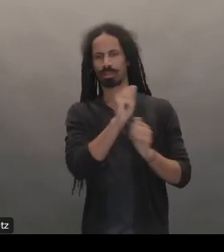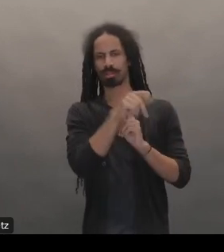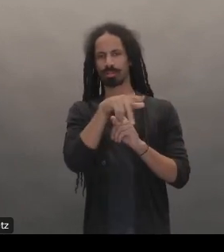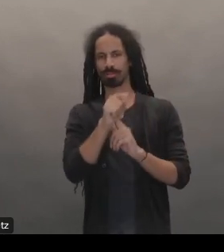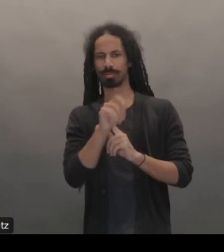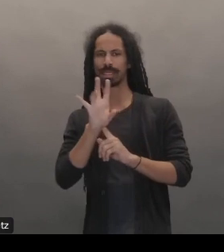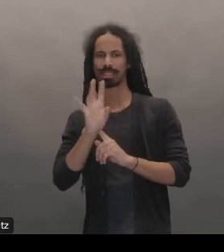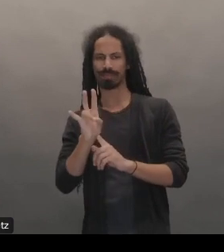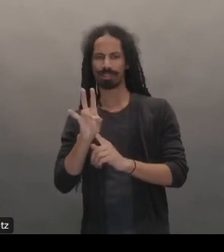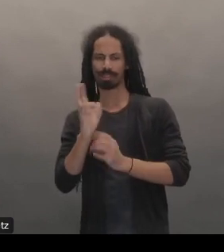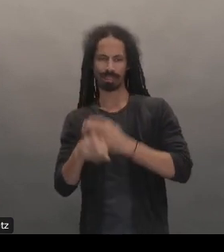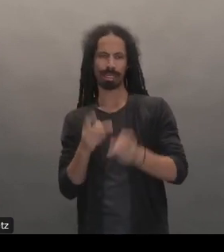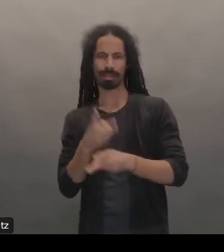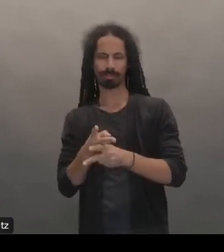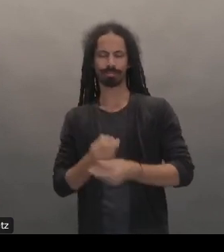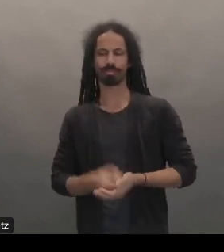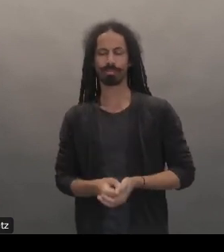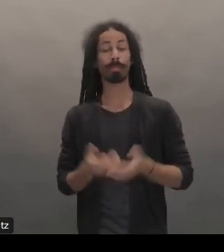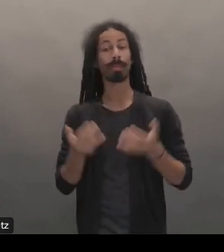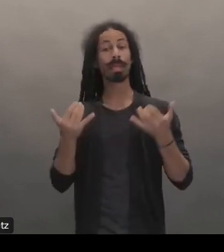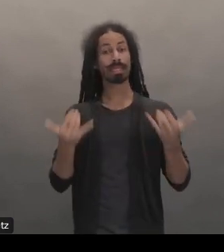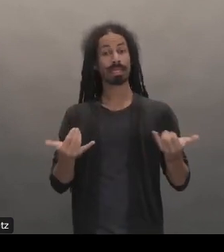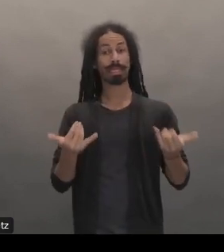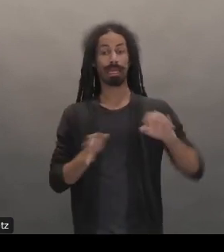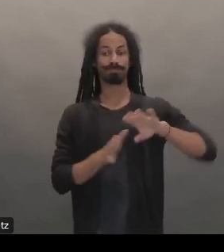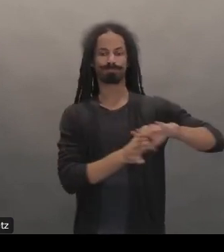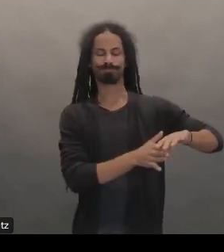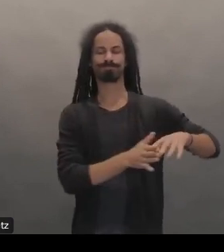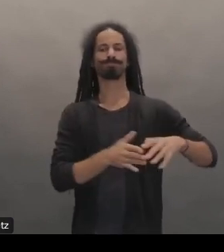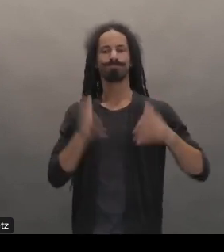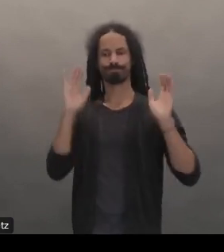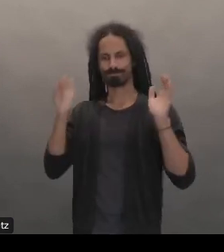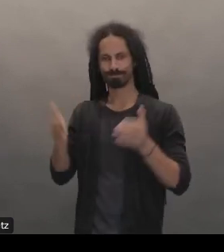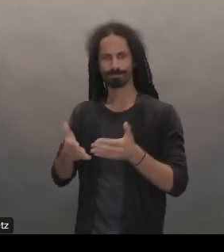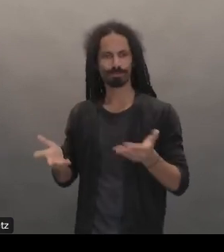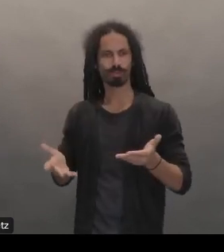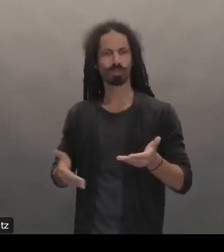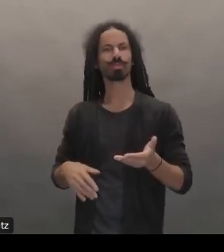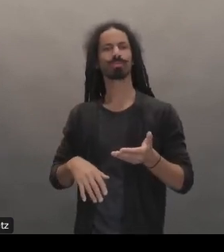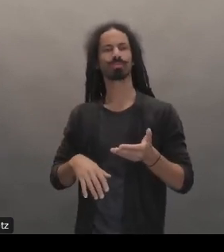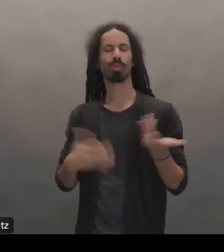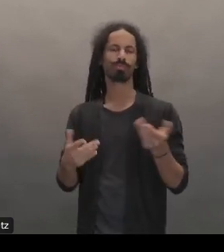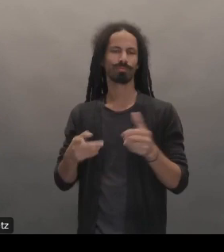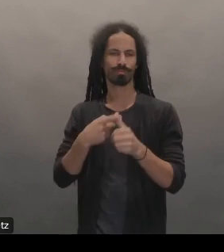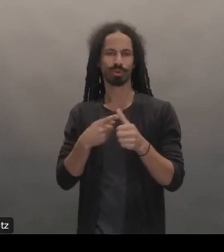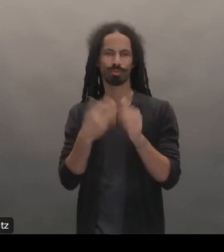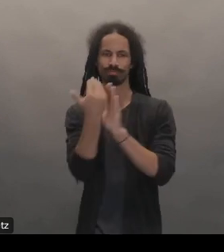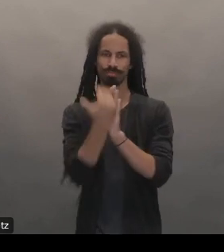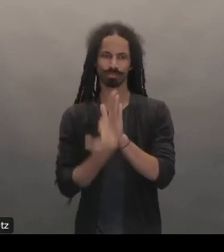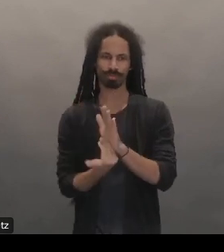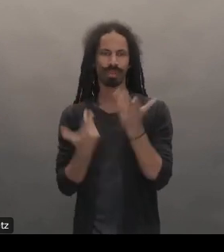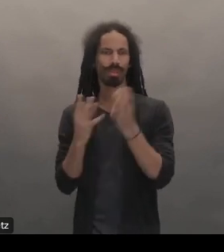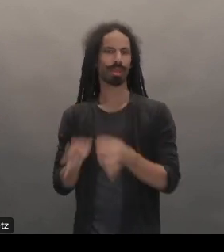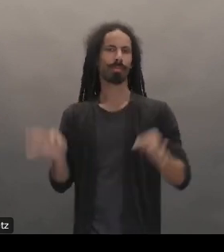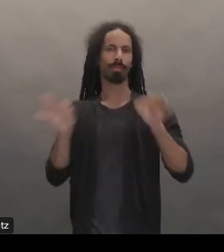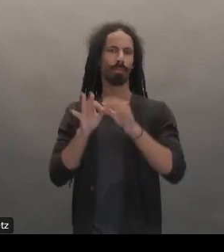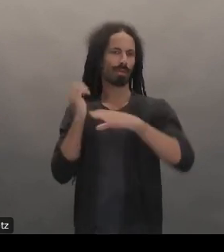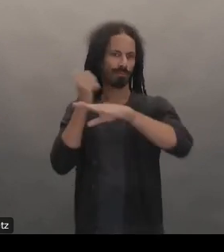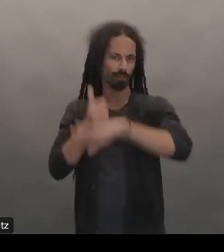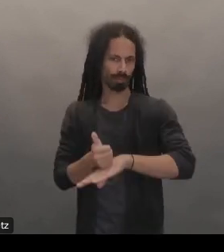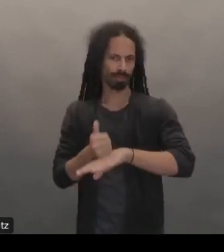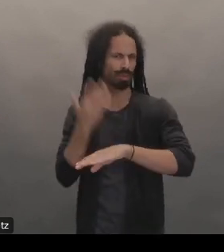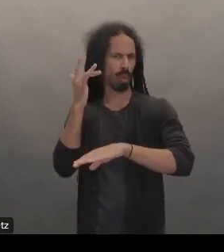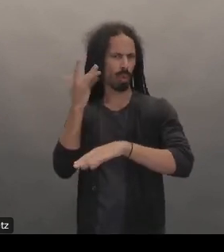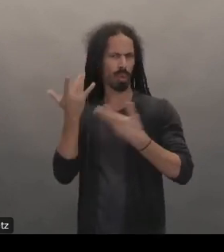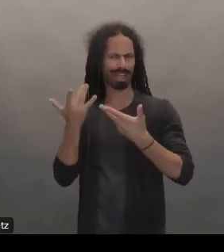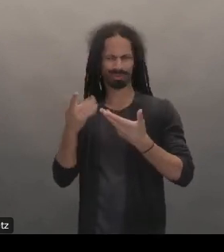All right, but today the focus will be, we're going to very briefly talk about the importance of formatting. Why do we even bother with this?